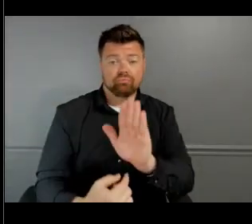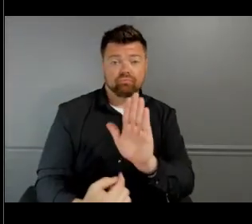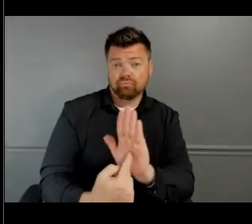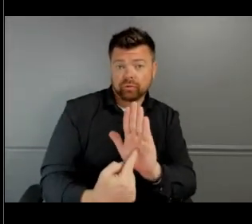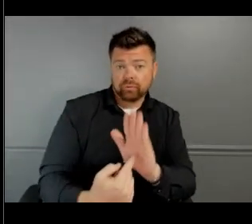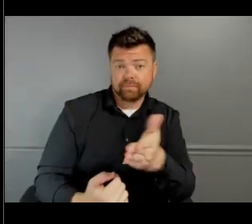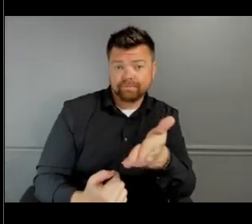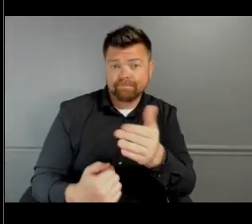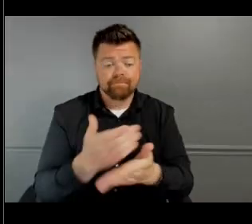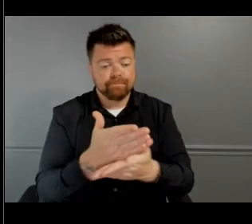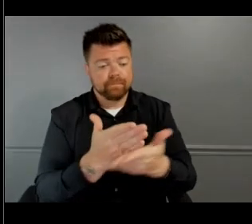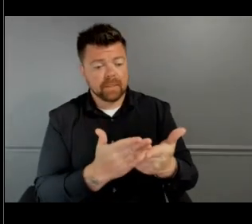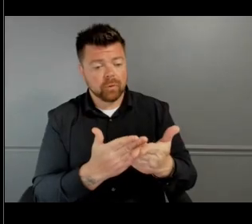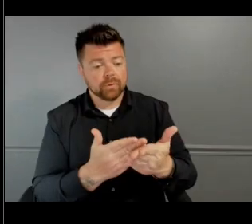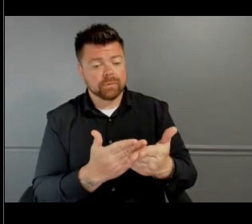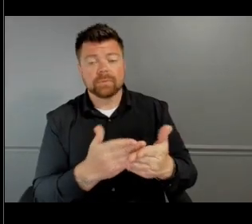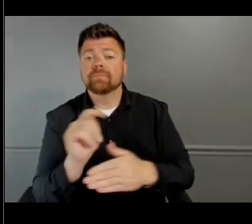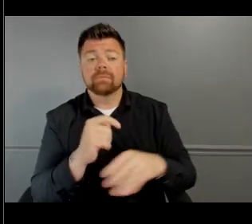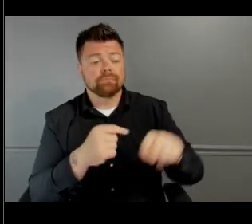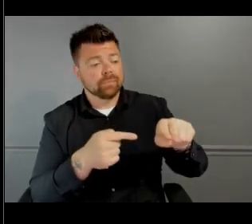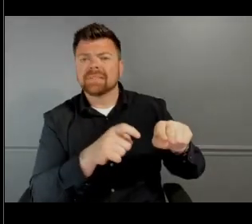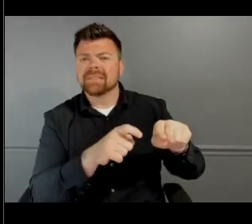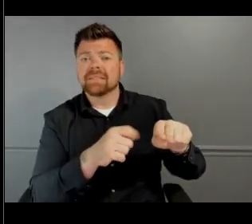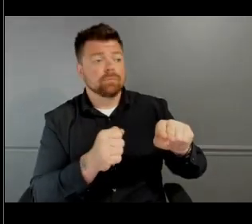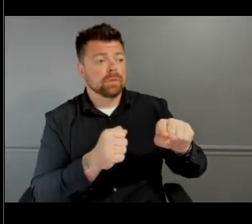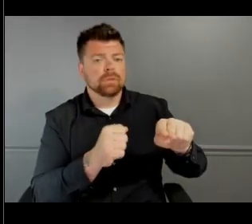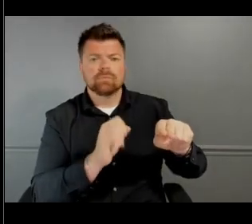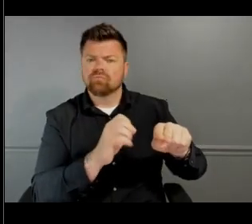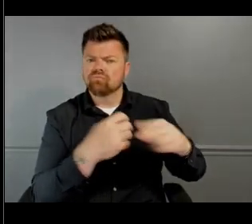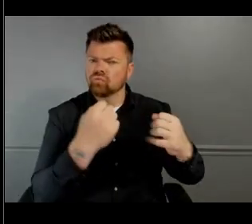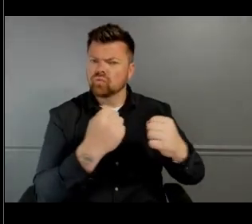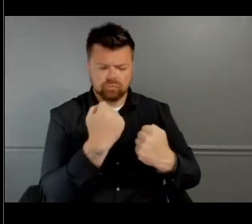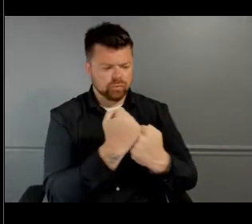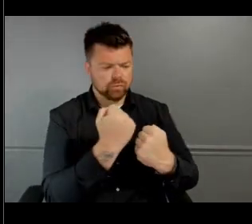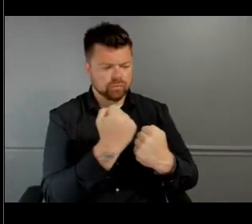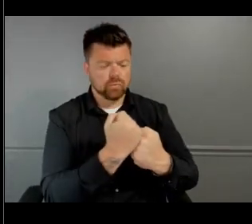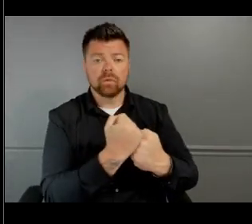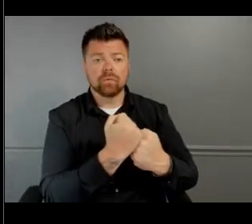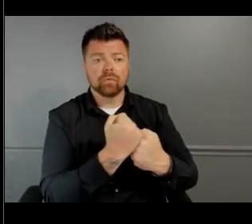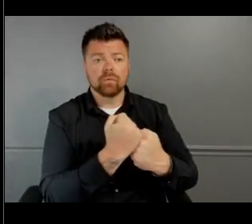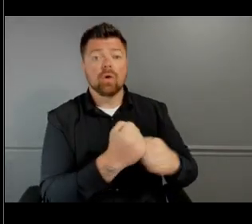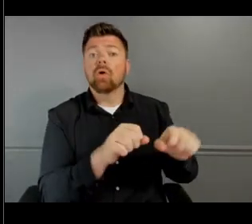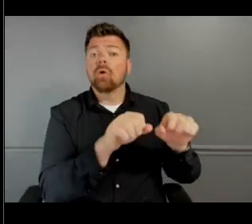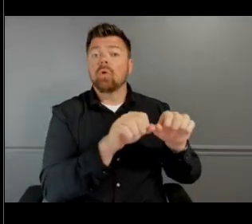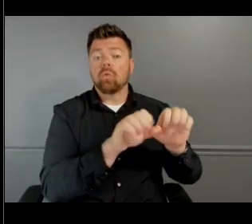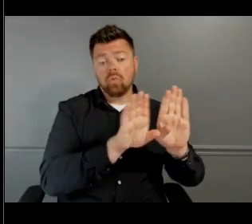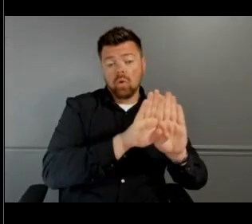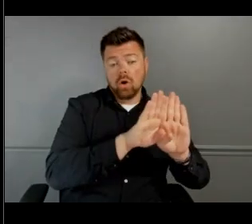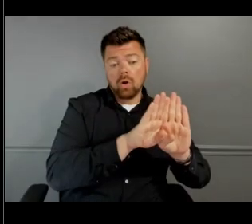areas that must be reinforced for a wall-to-floor mounted grab bar.